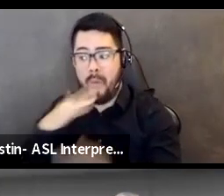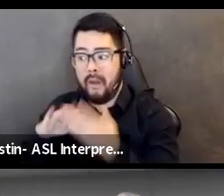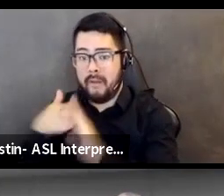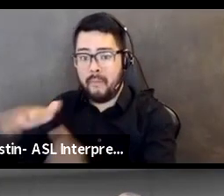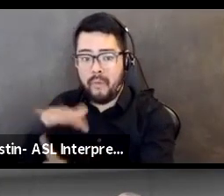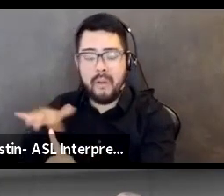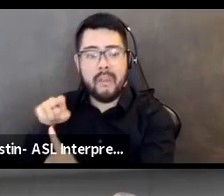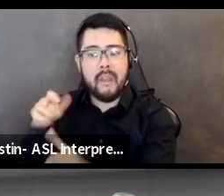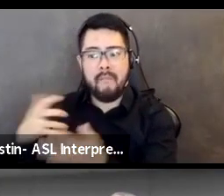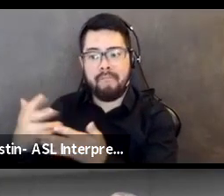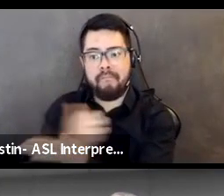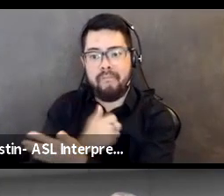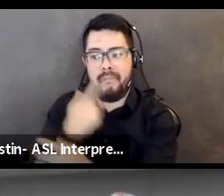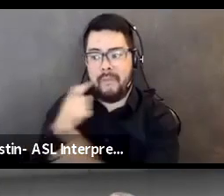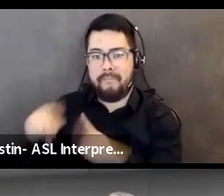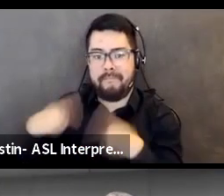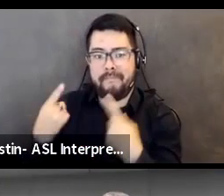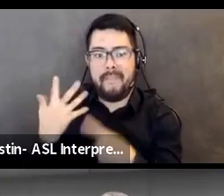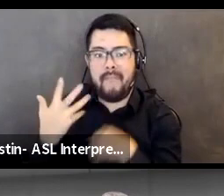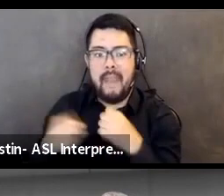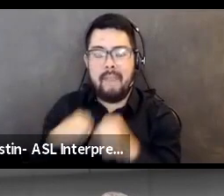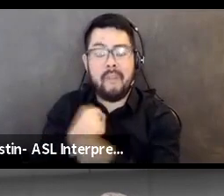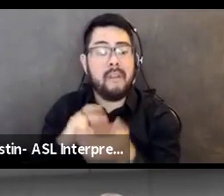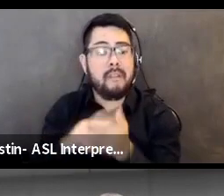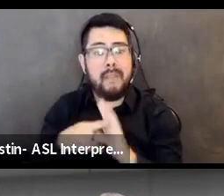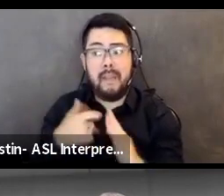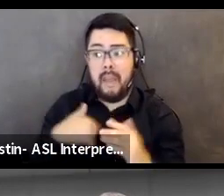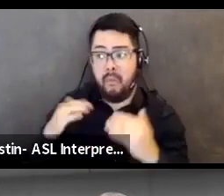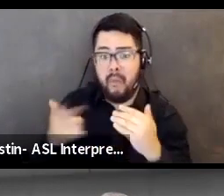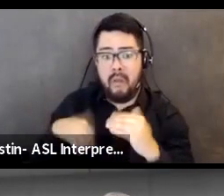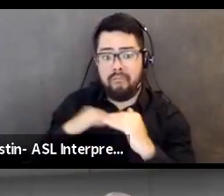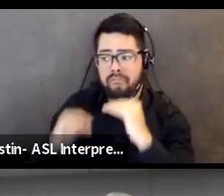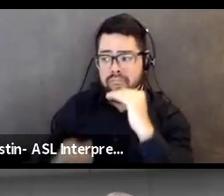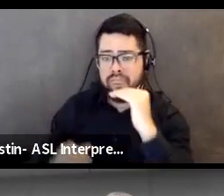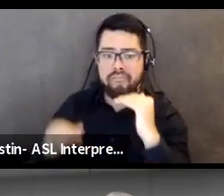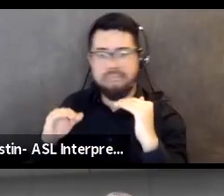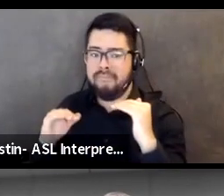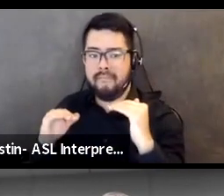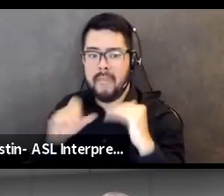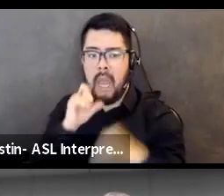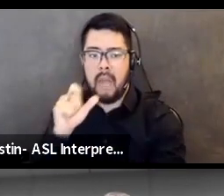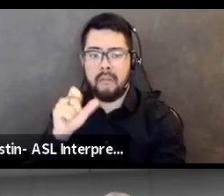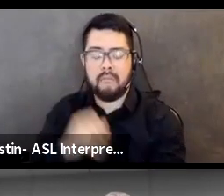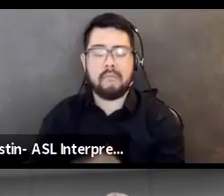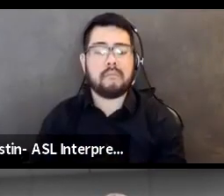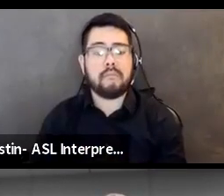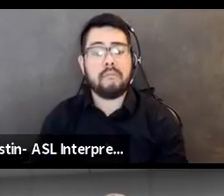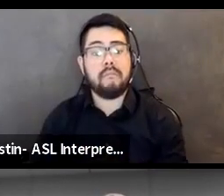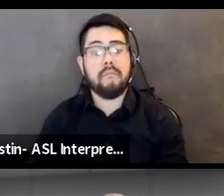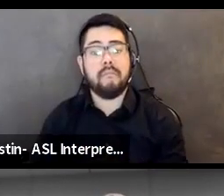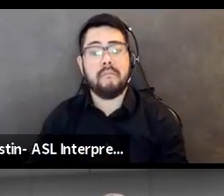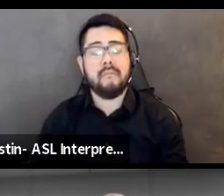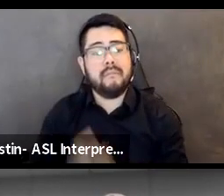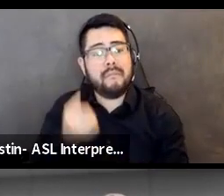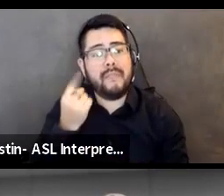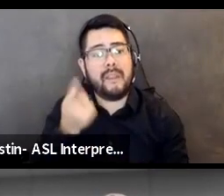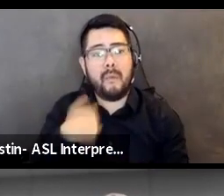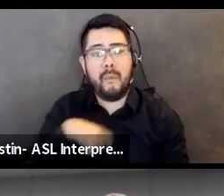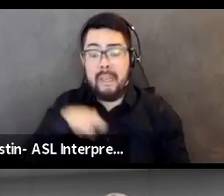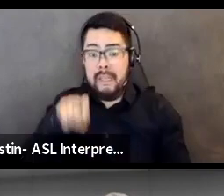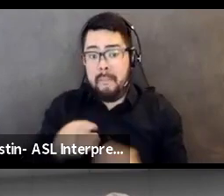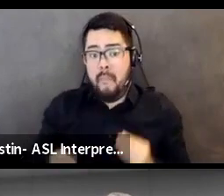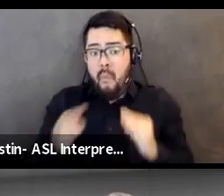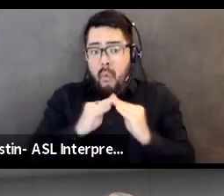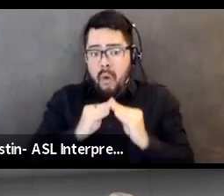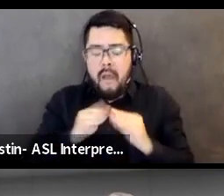gotten in the last five years does not come remotely close to meeting our needs in fact instead of a much needed addition